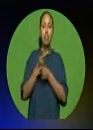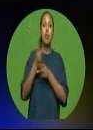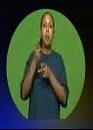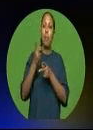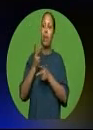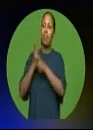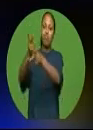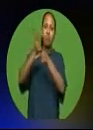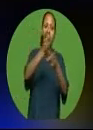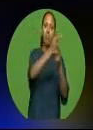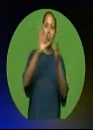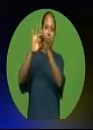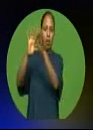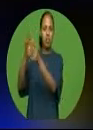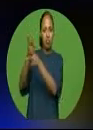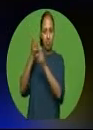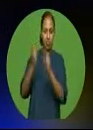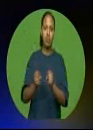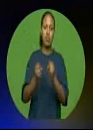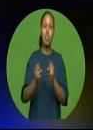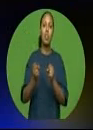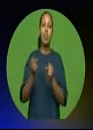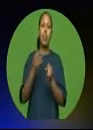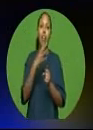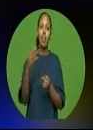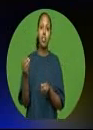from credit association, and